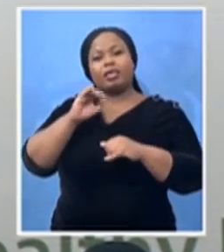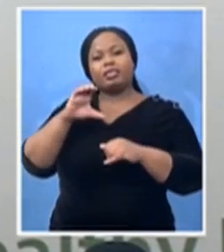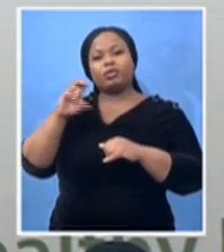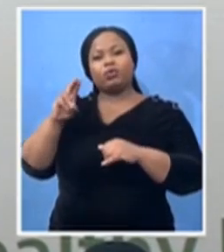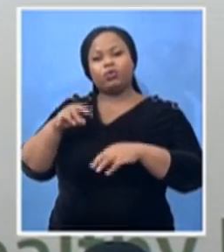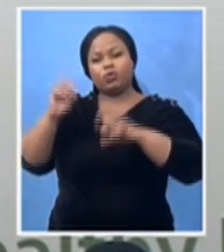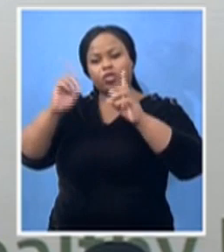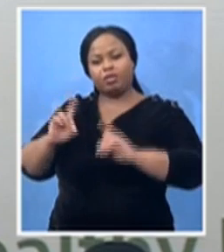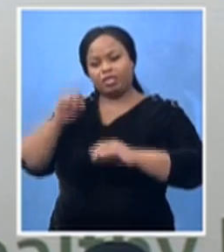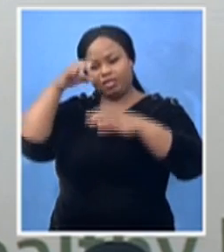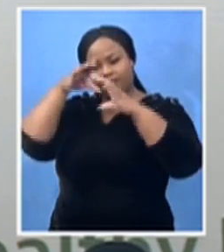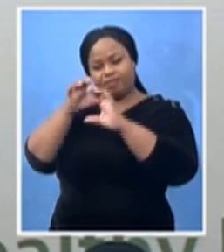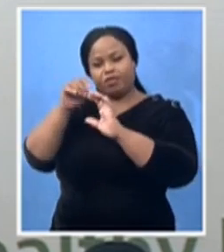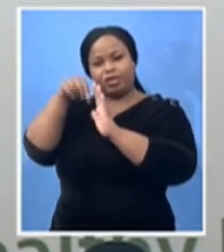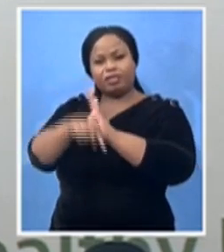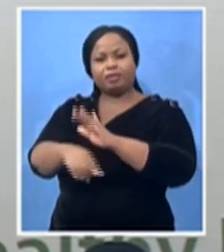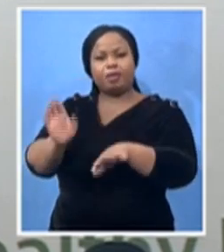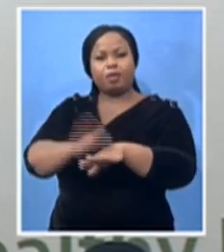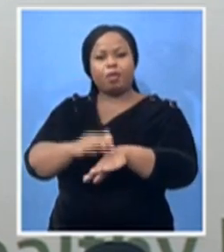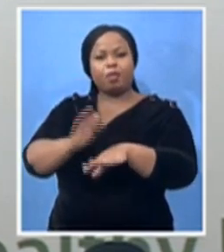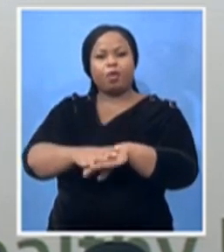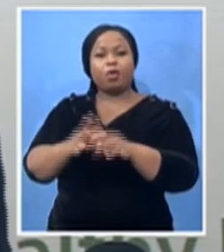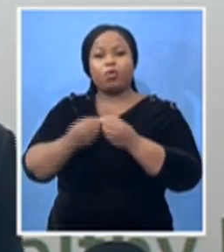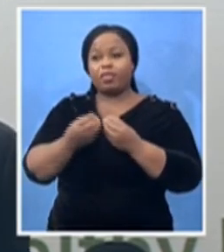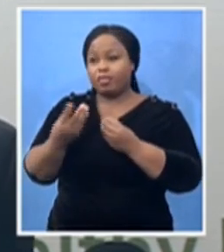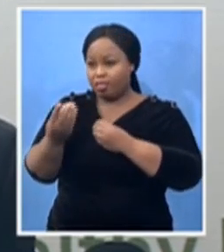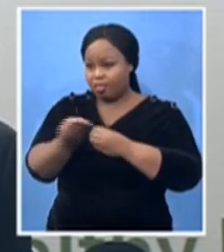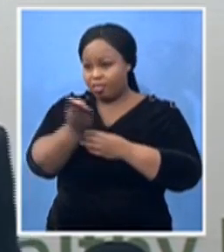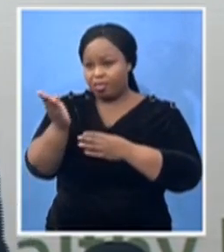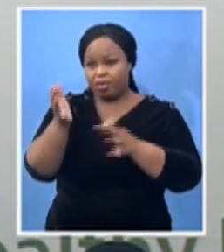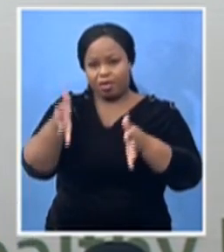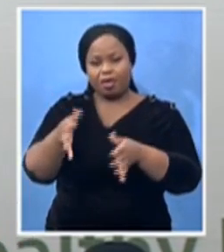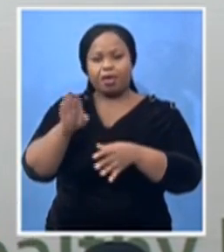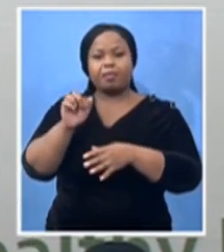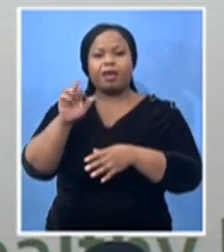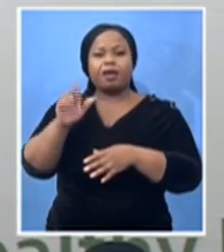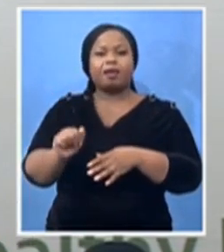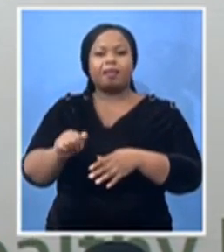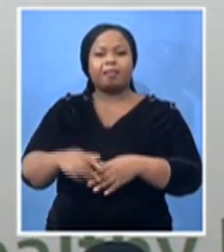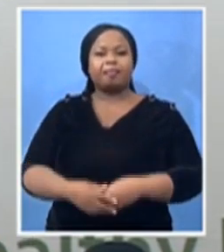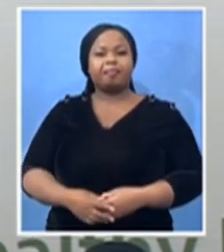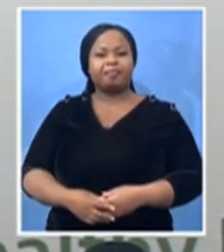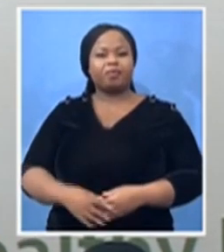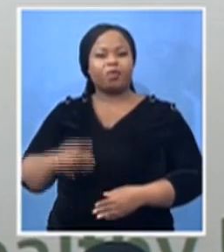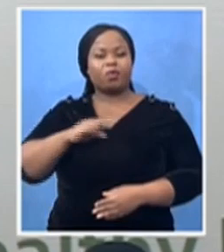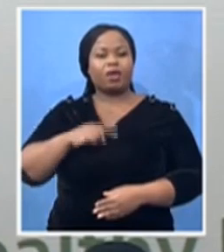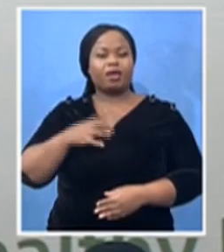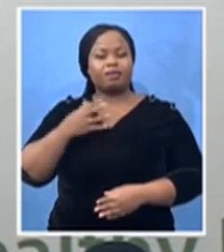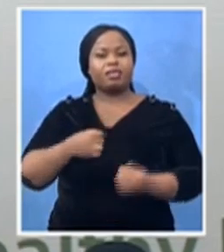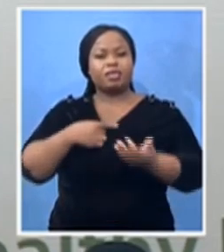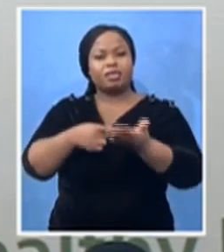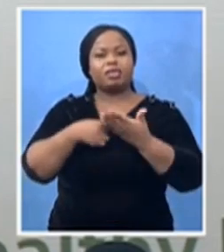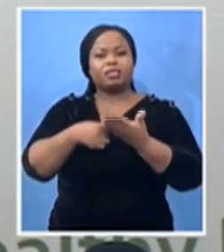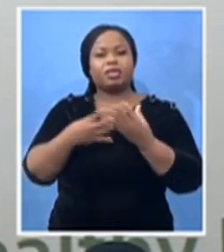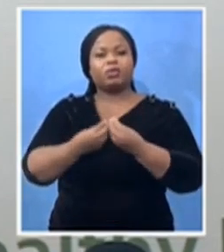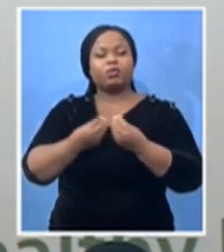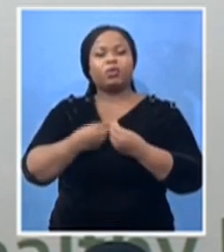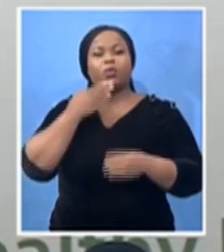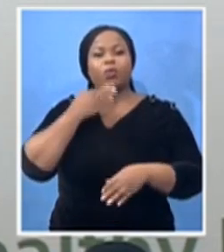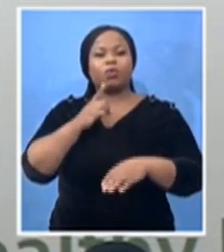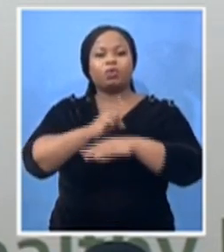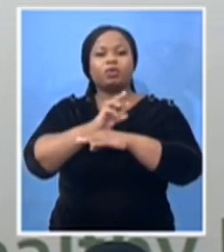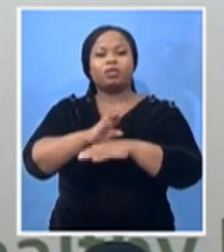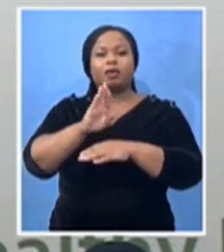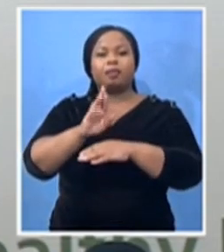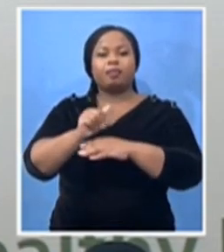with yourselves here at Chris Hani Baragwanath. I had a few discussions with Dr. Brown, making sure that we are paving the way